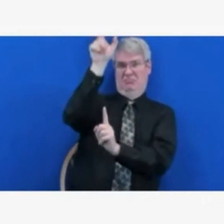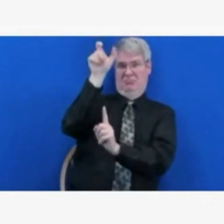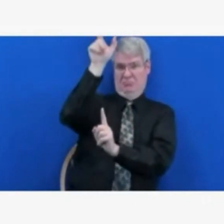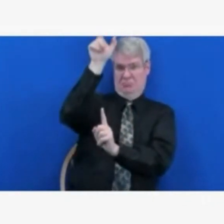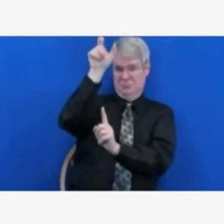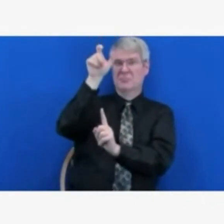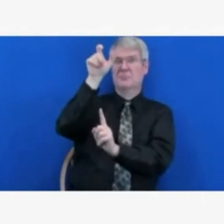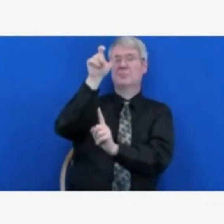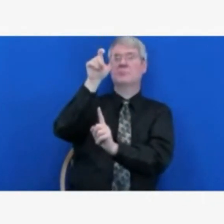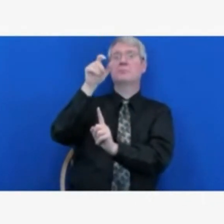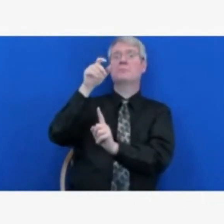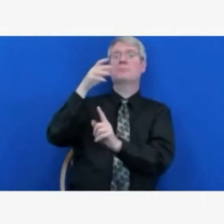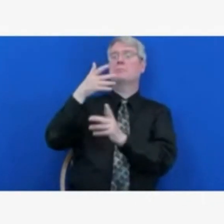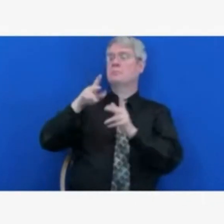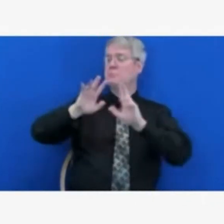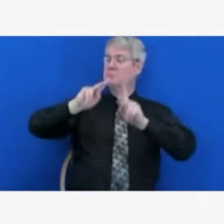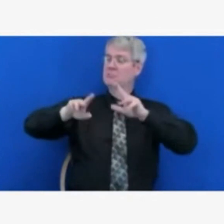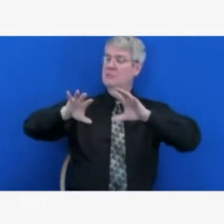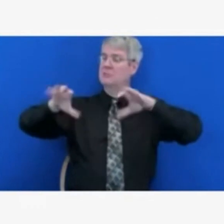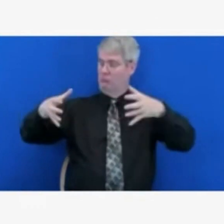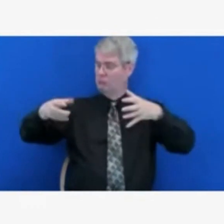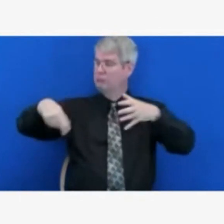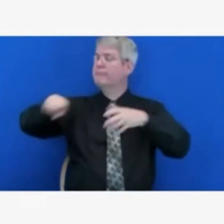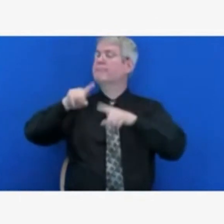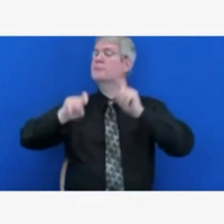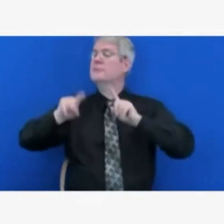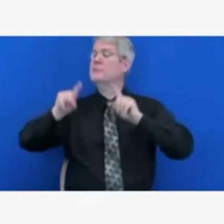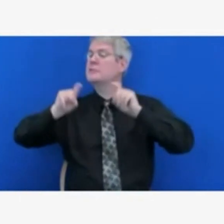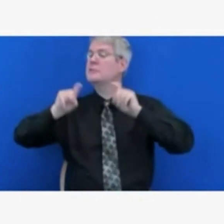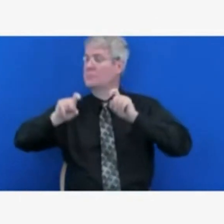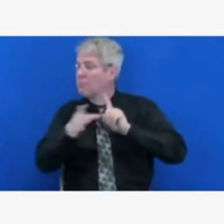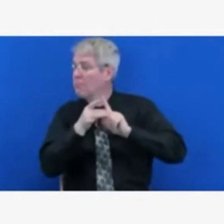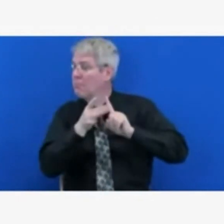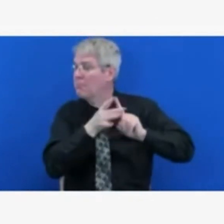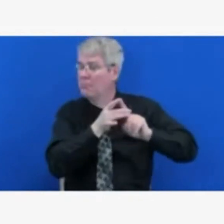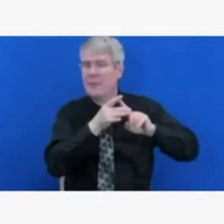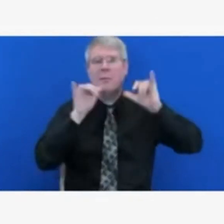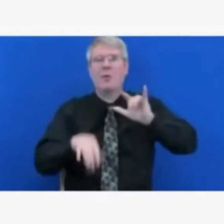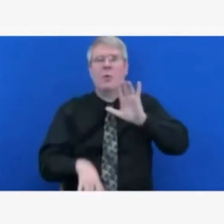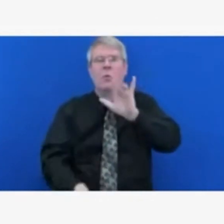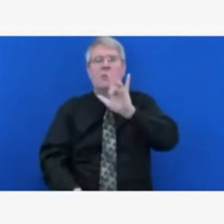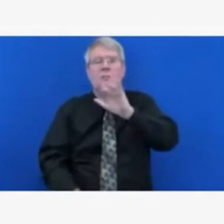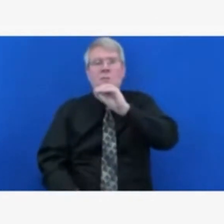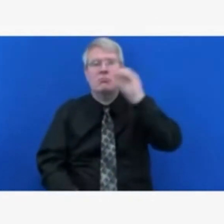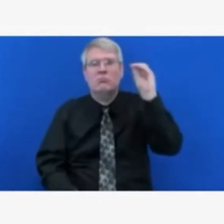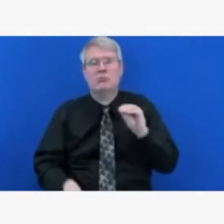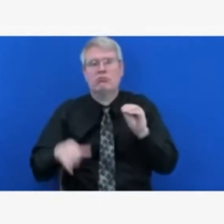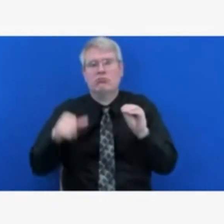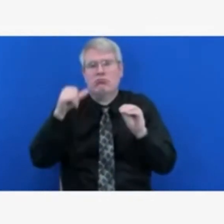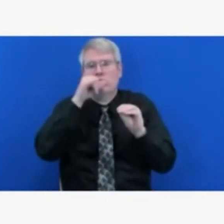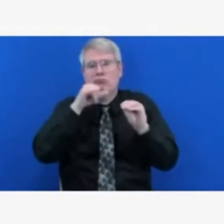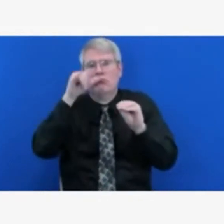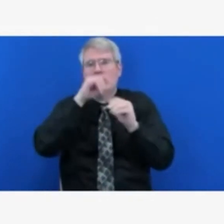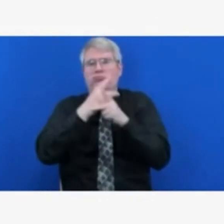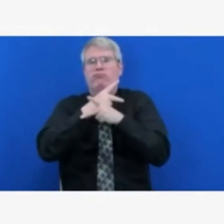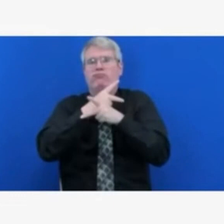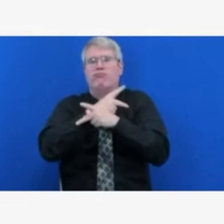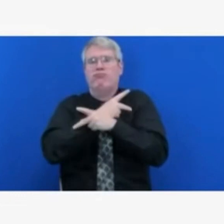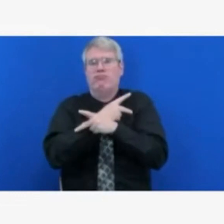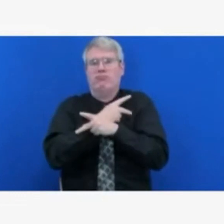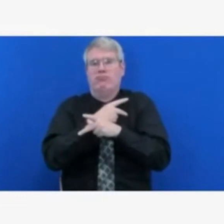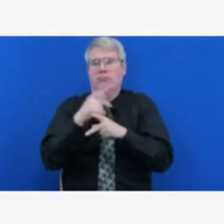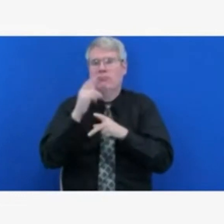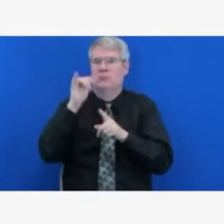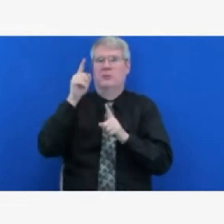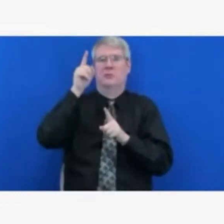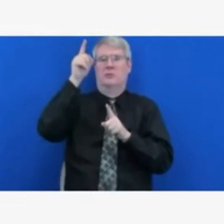positivity. The number of new COVID cases in the Panhandle is increasing, with 22% of statewide new cases last week